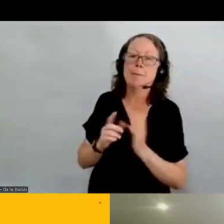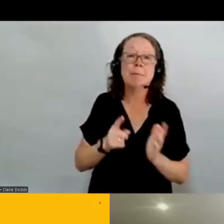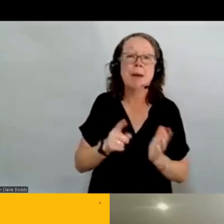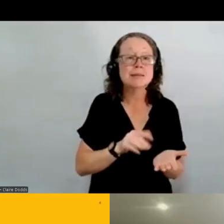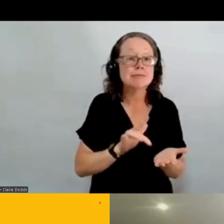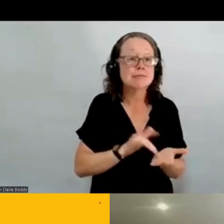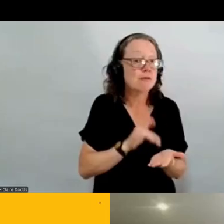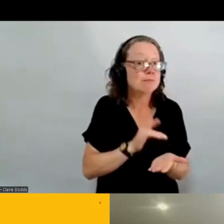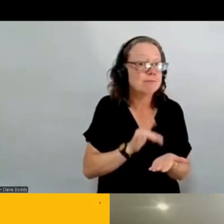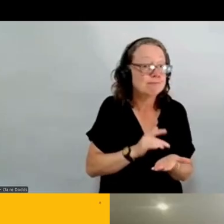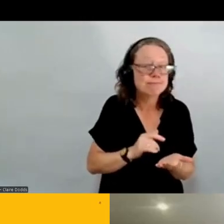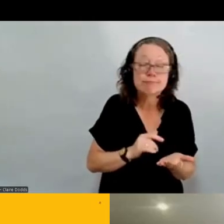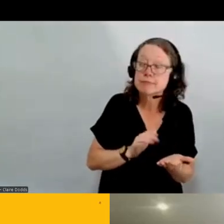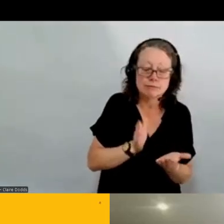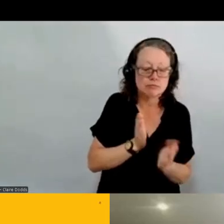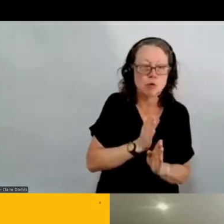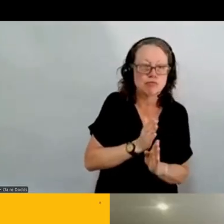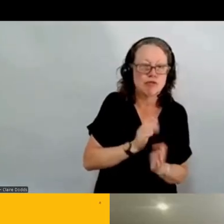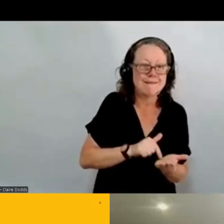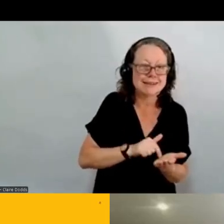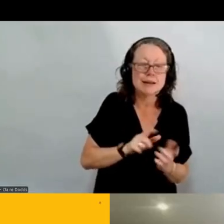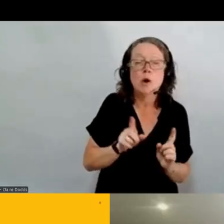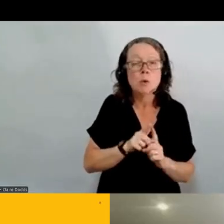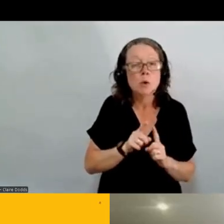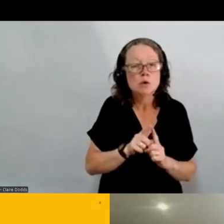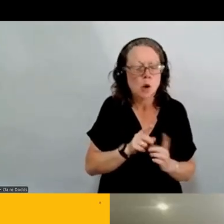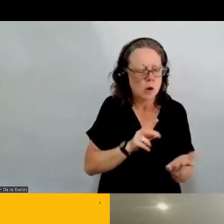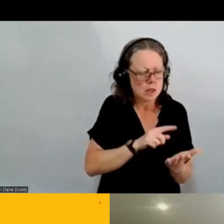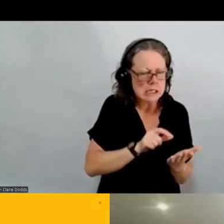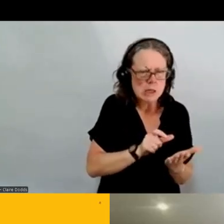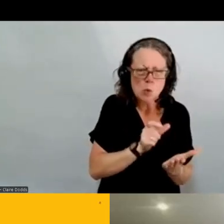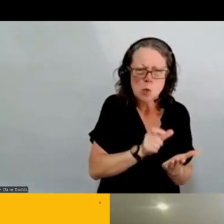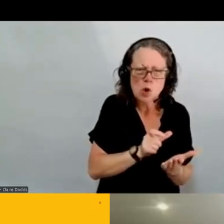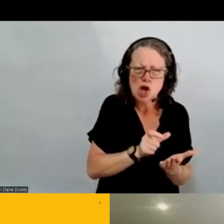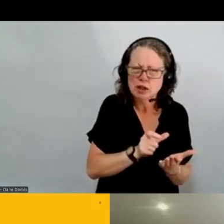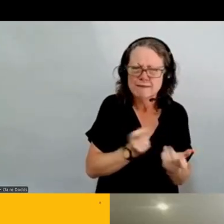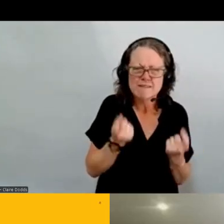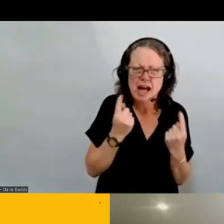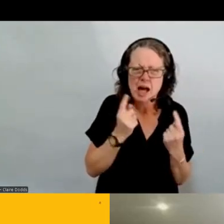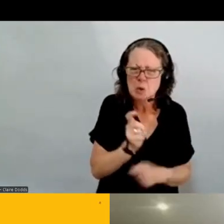it to look around a topic as well. Just, the pronunciation of word, the